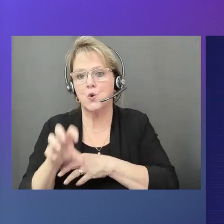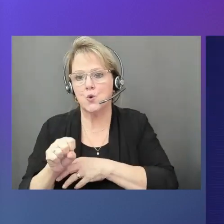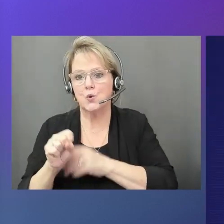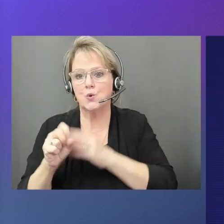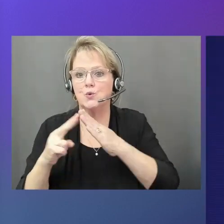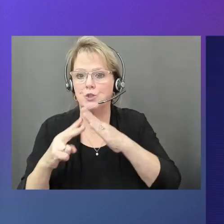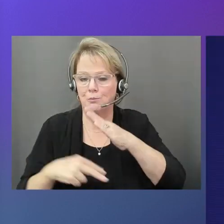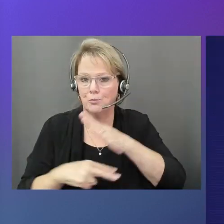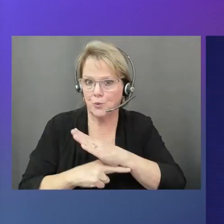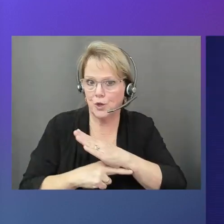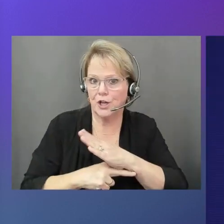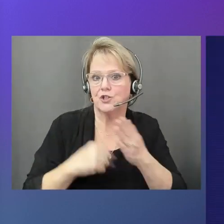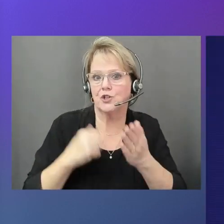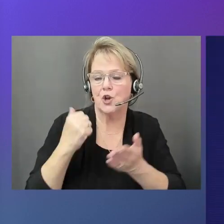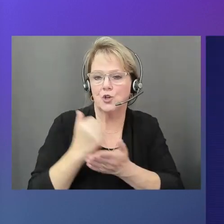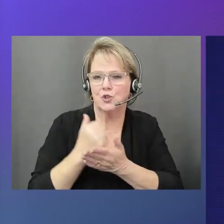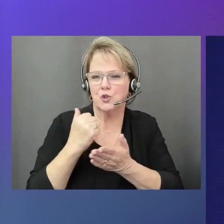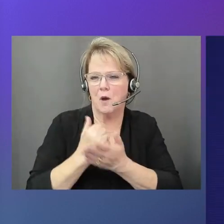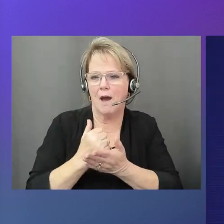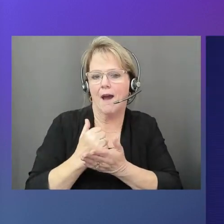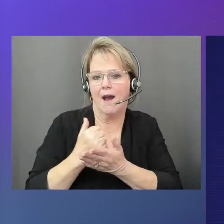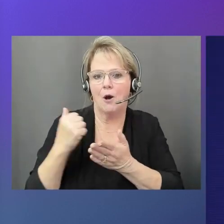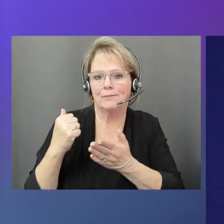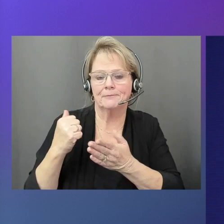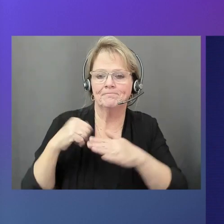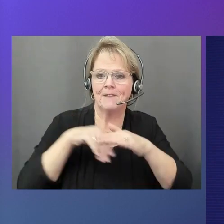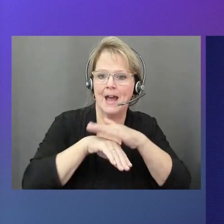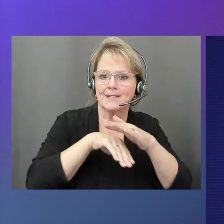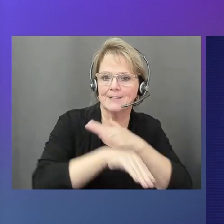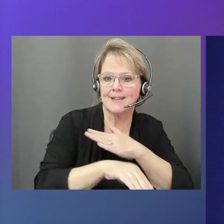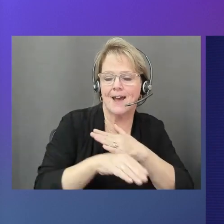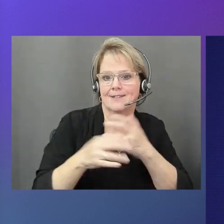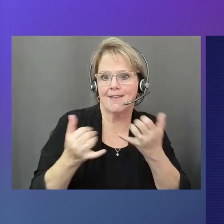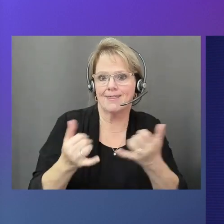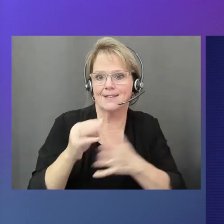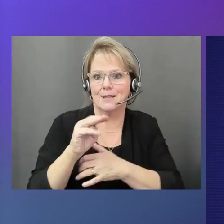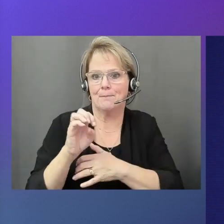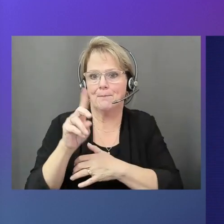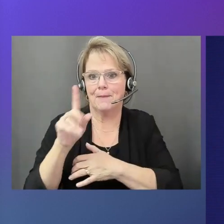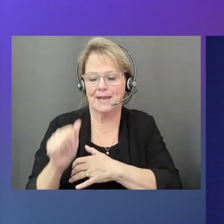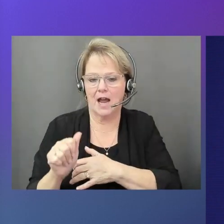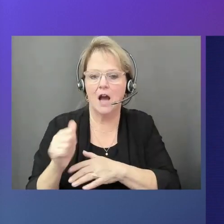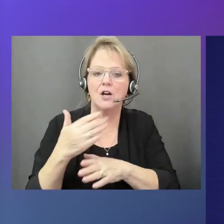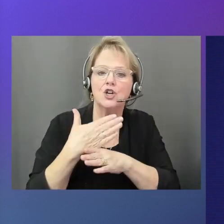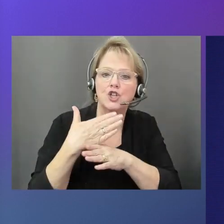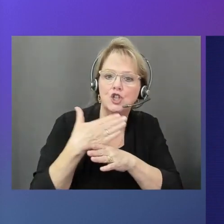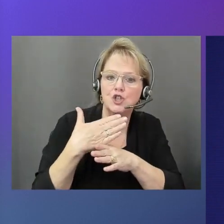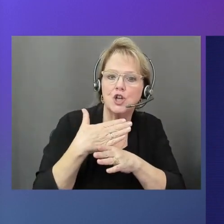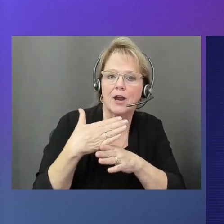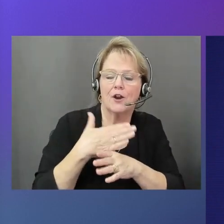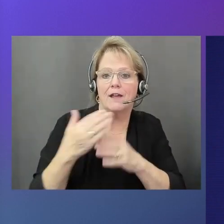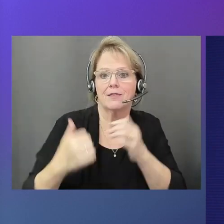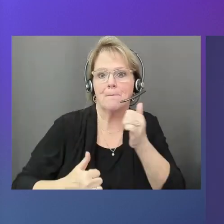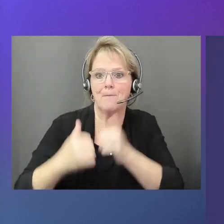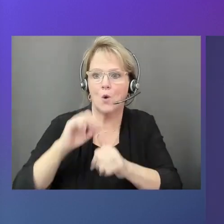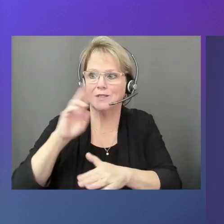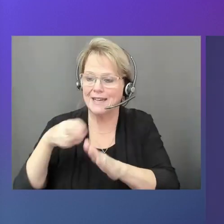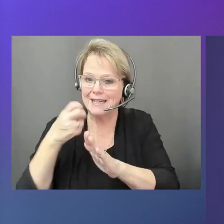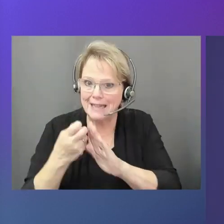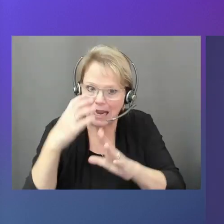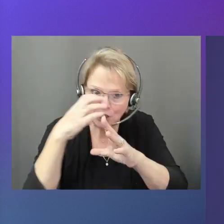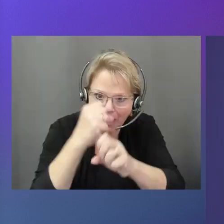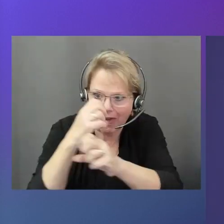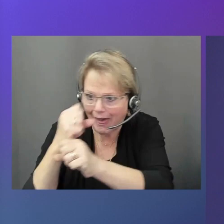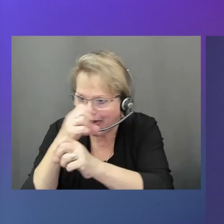relevance and interest of a given media, so that they're uploading the kind of, or I should say, sharing the kind of media that's most engaging for fans. So no blurry photos,